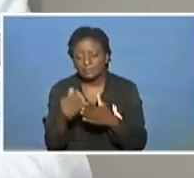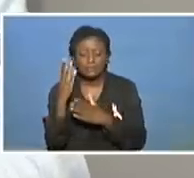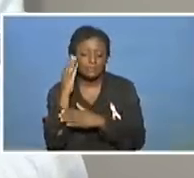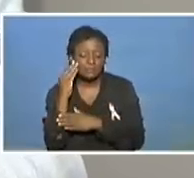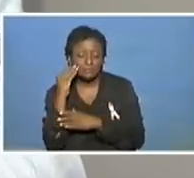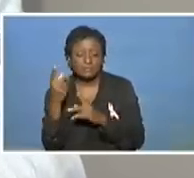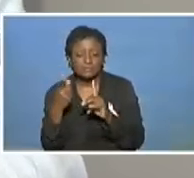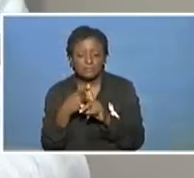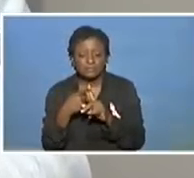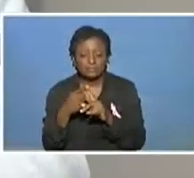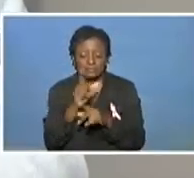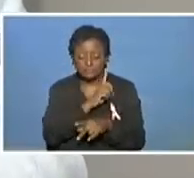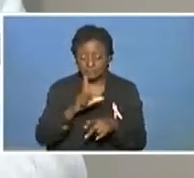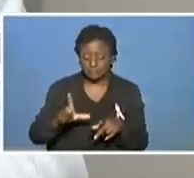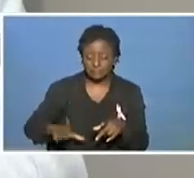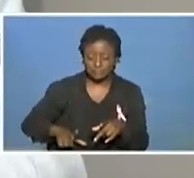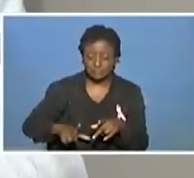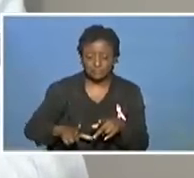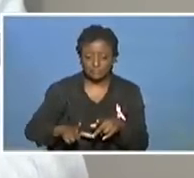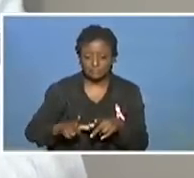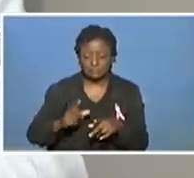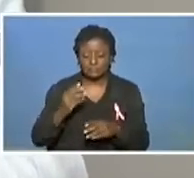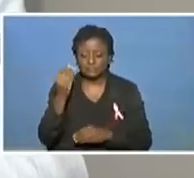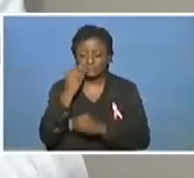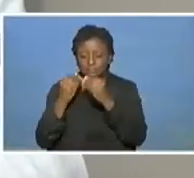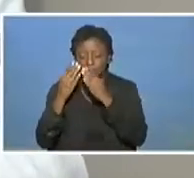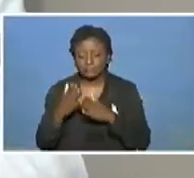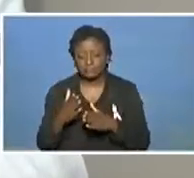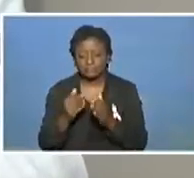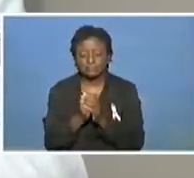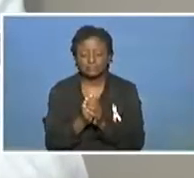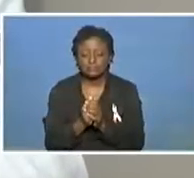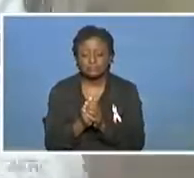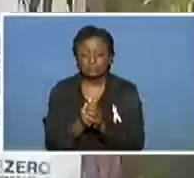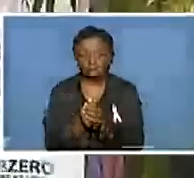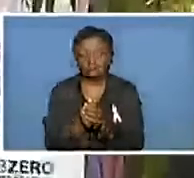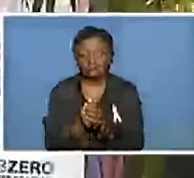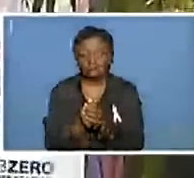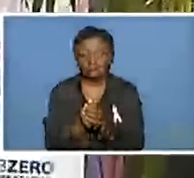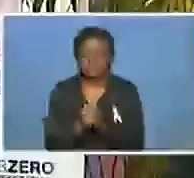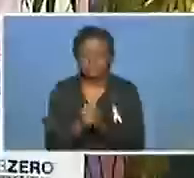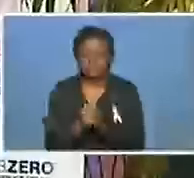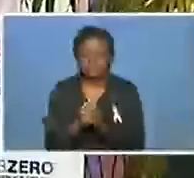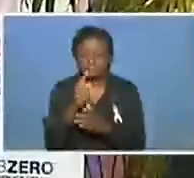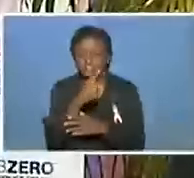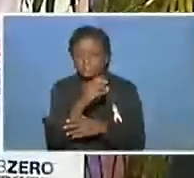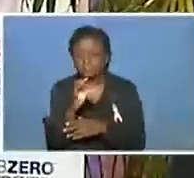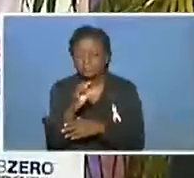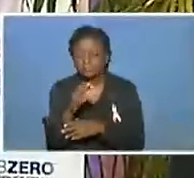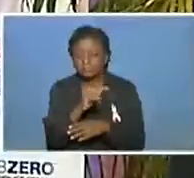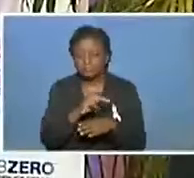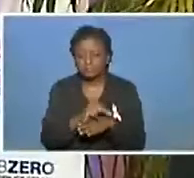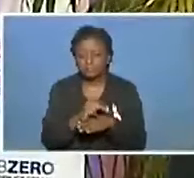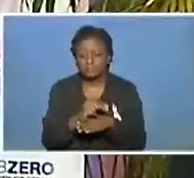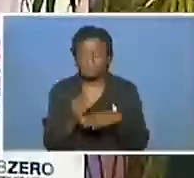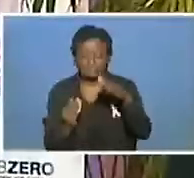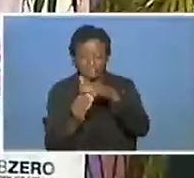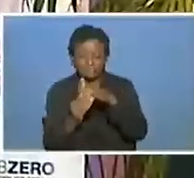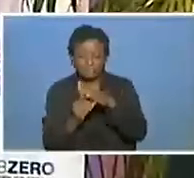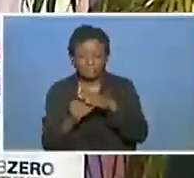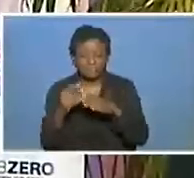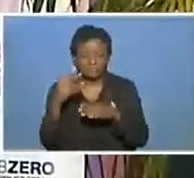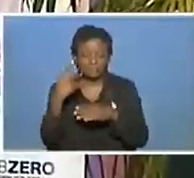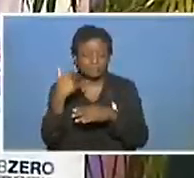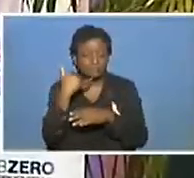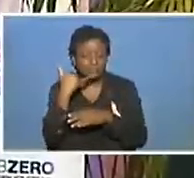loyal customers. Desmond Saunders tells us more. One of the nation's premier telecommunications providers